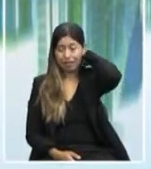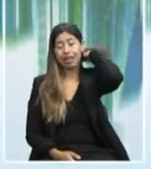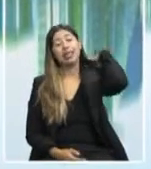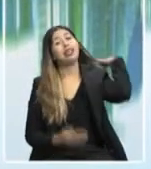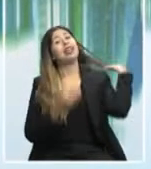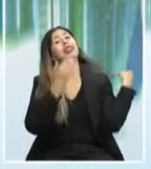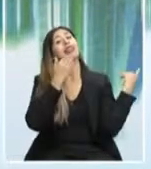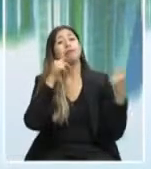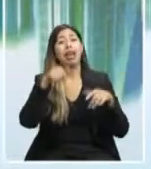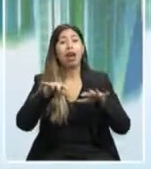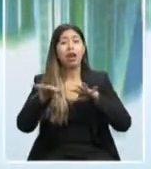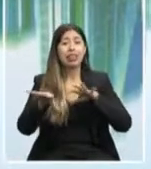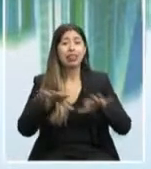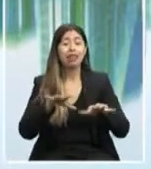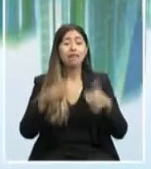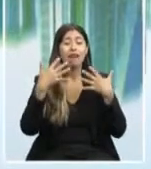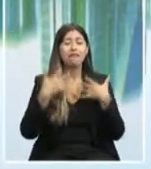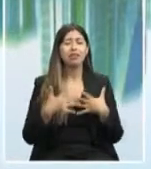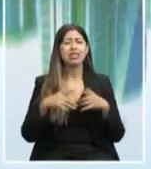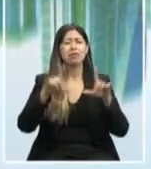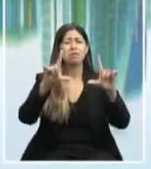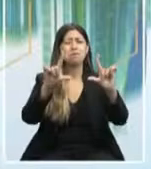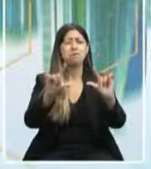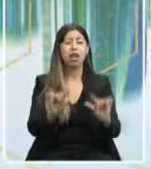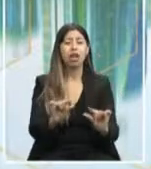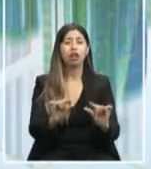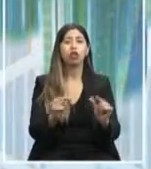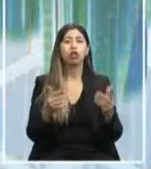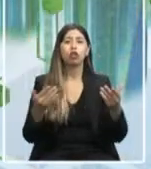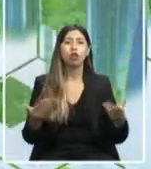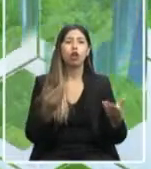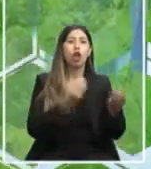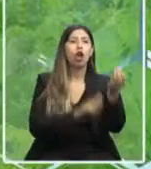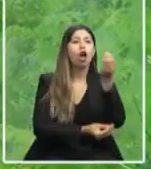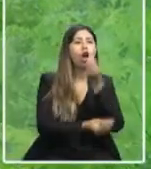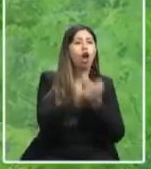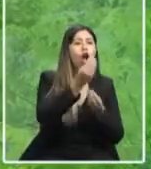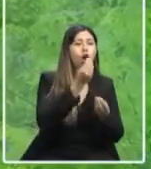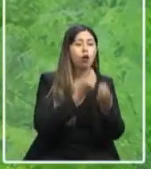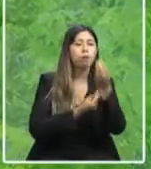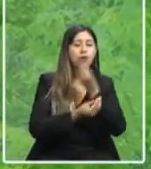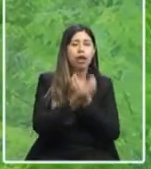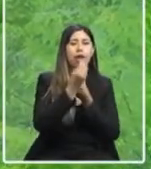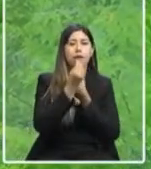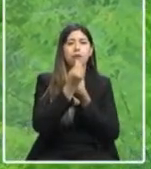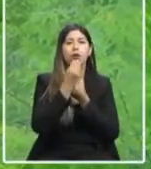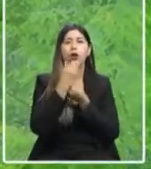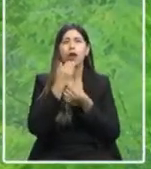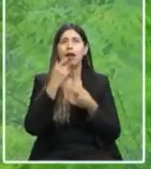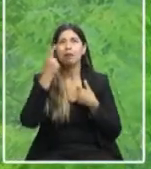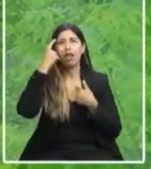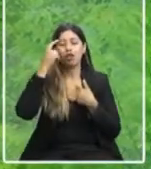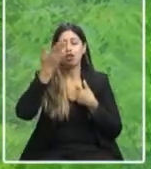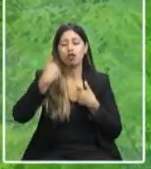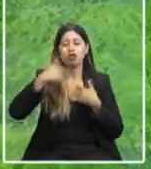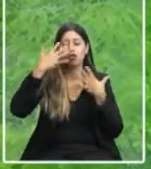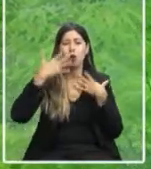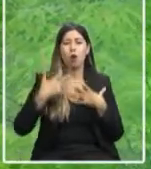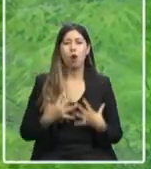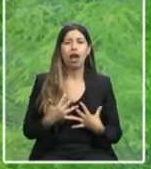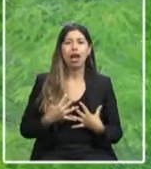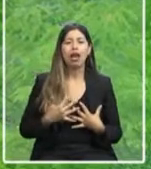this combination of what we eat and how we design, this is what makes us more prone to suffer from obesity.